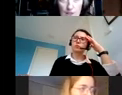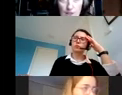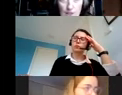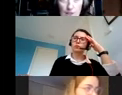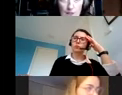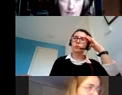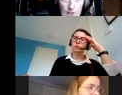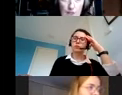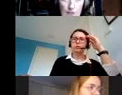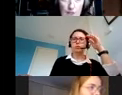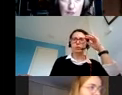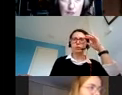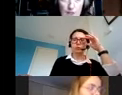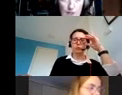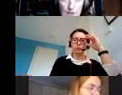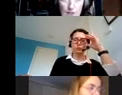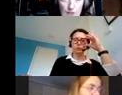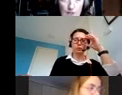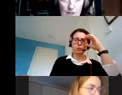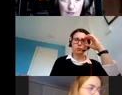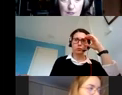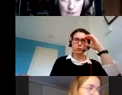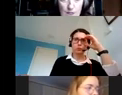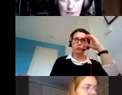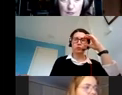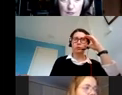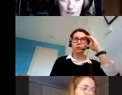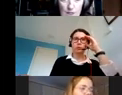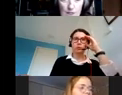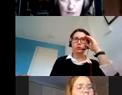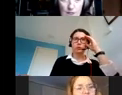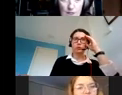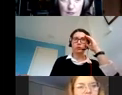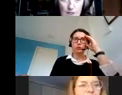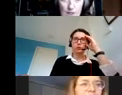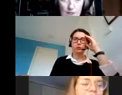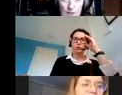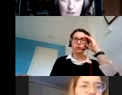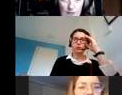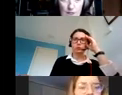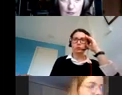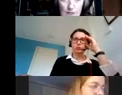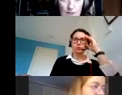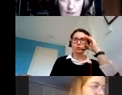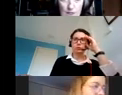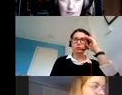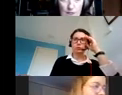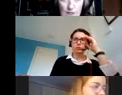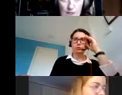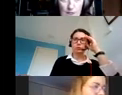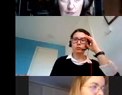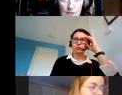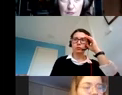had also several cases concerning the gig economy, the riders, and their